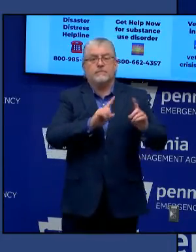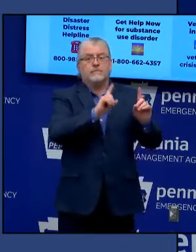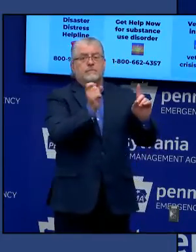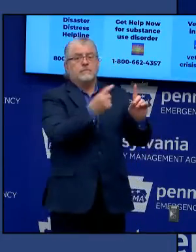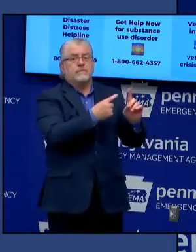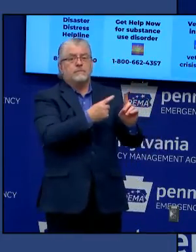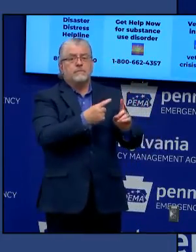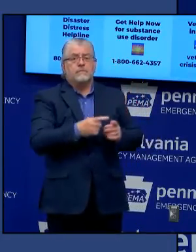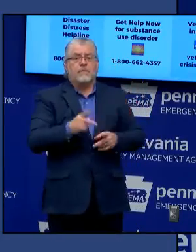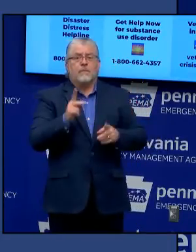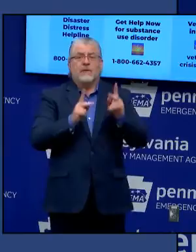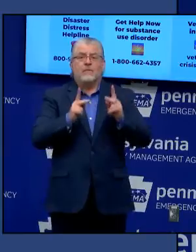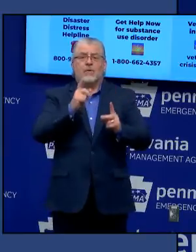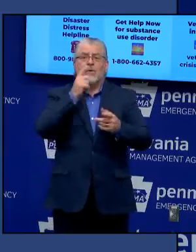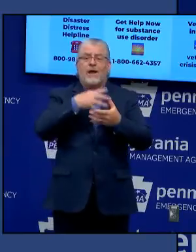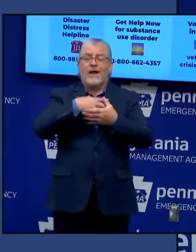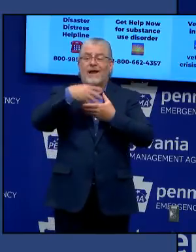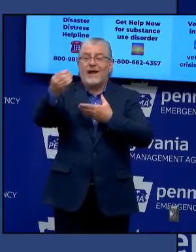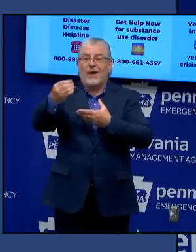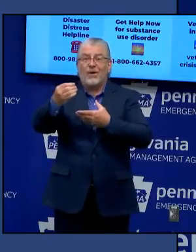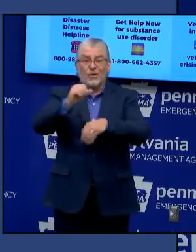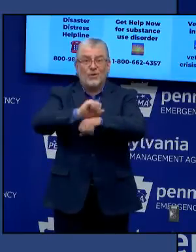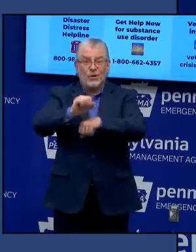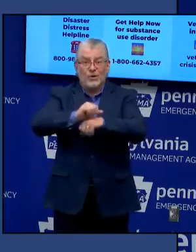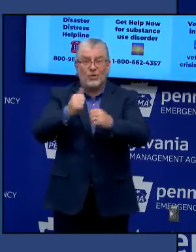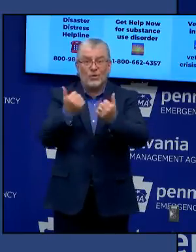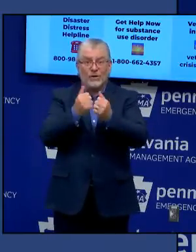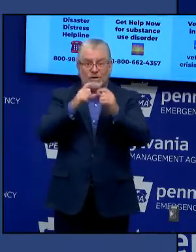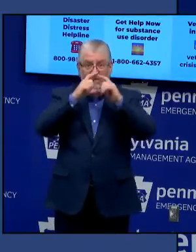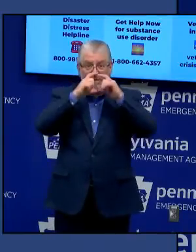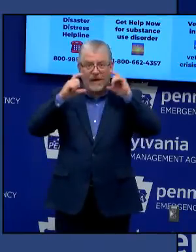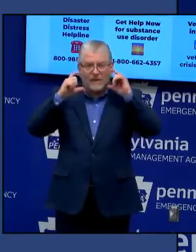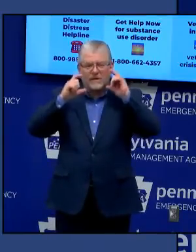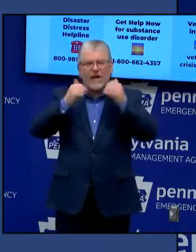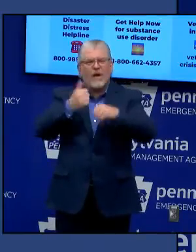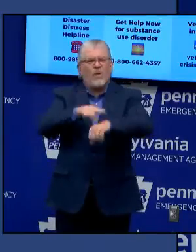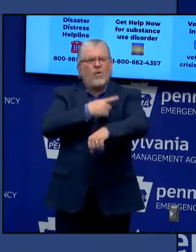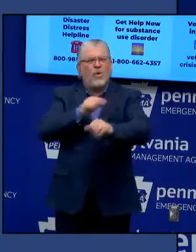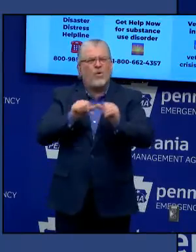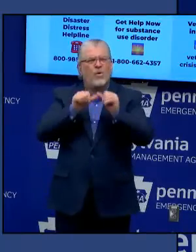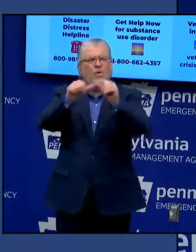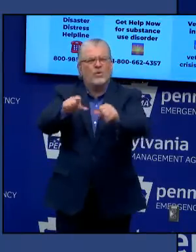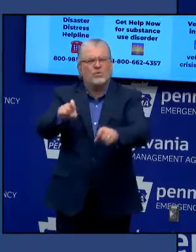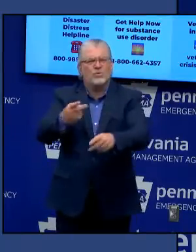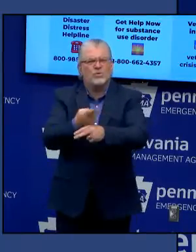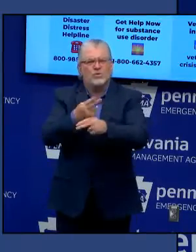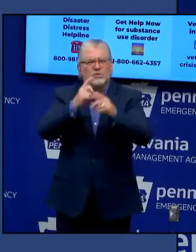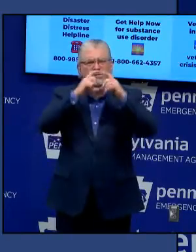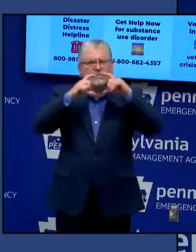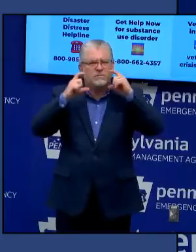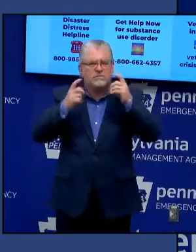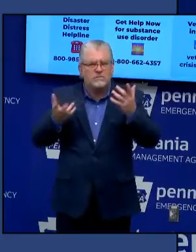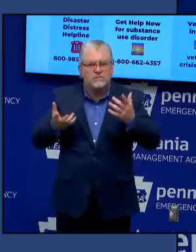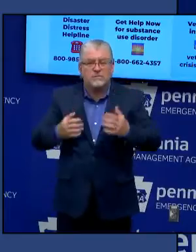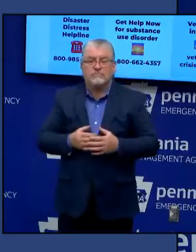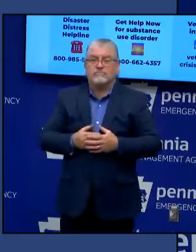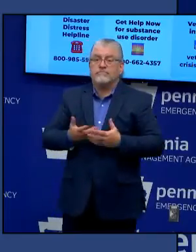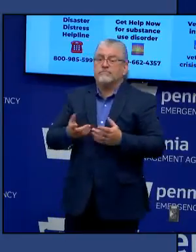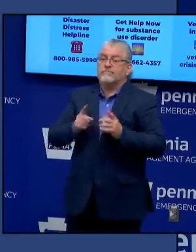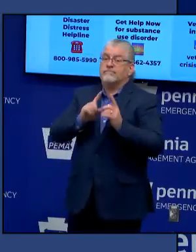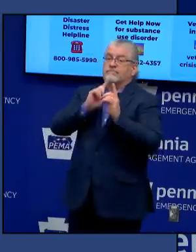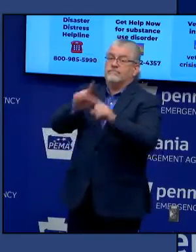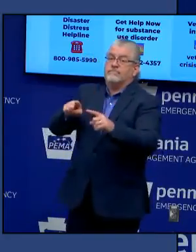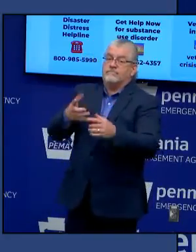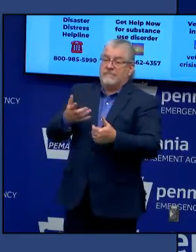reopening process will the mask order be relaxed? You know, certainly not when we go from red to yellow. Yellow will mean that we continue to